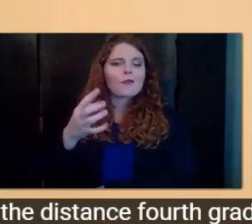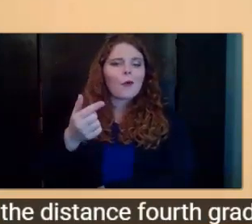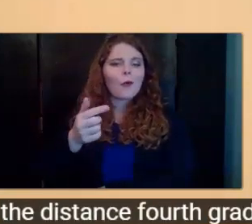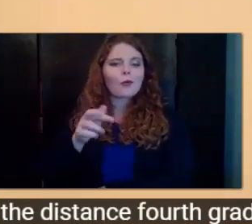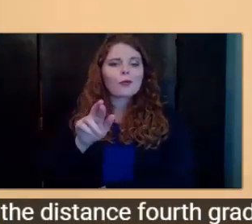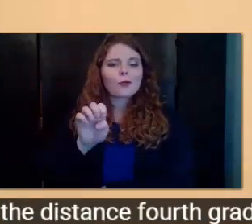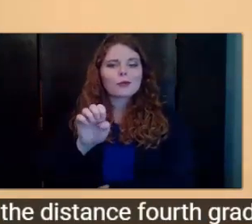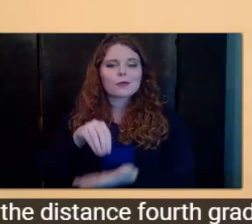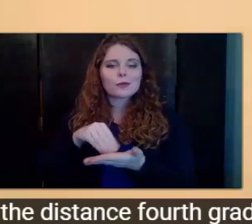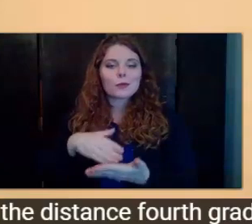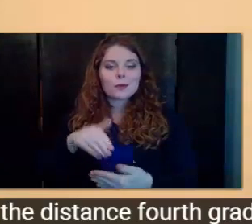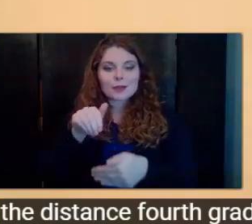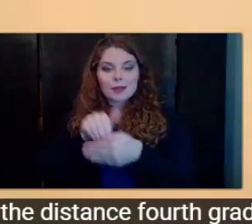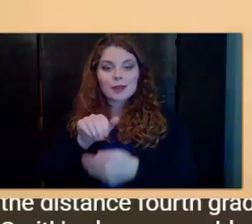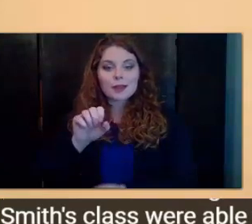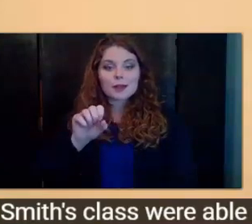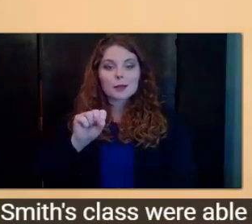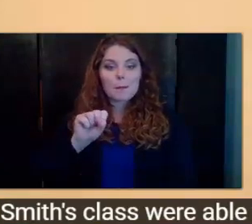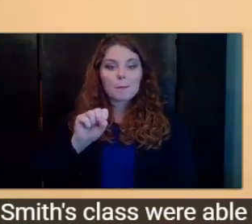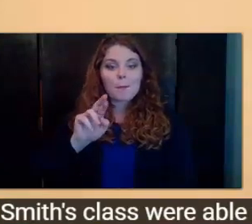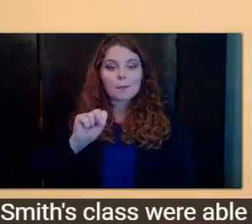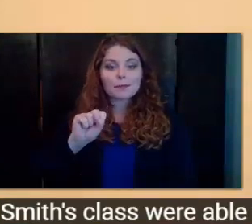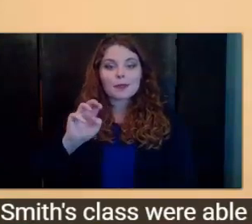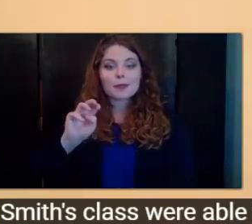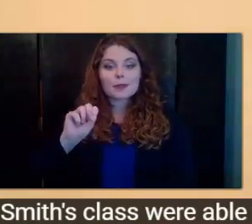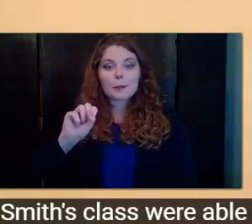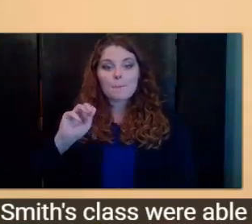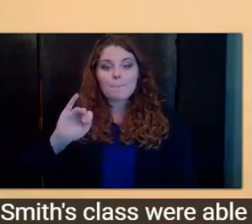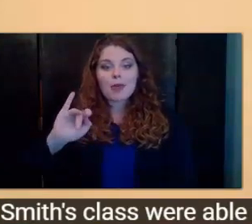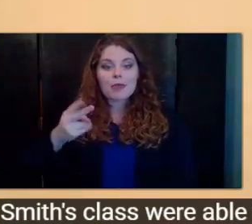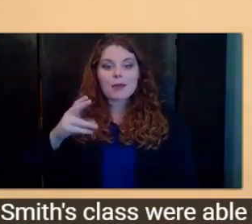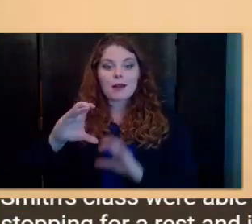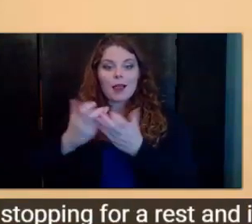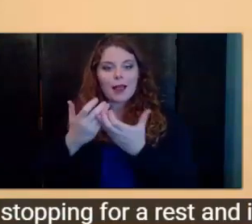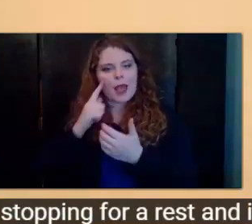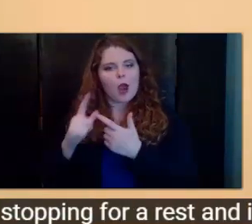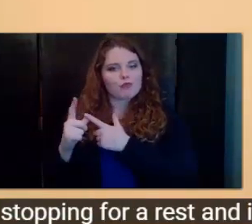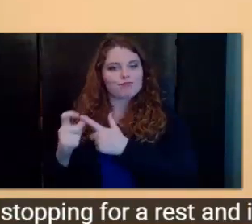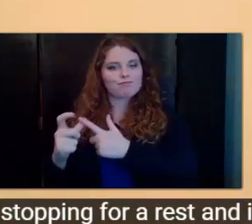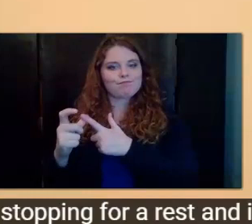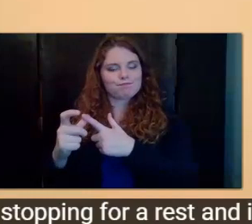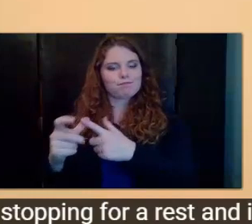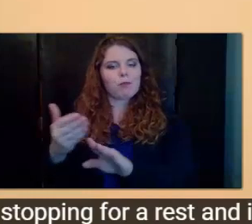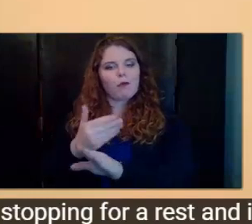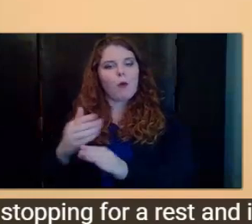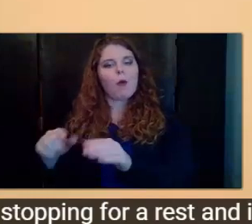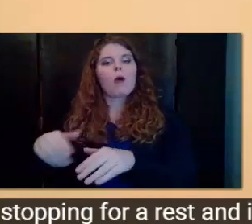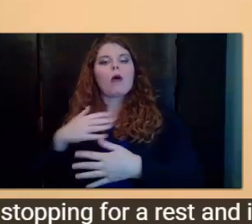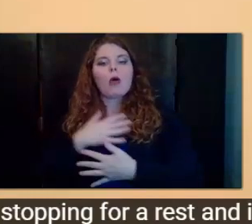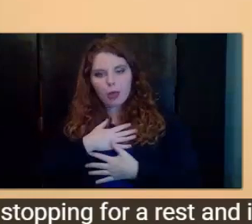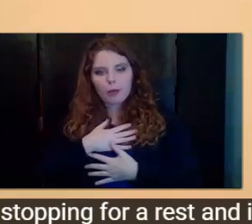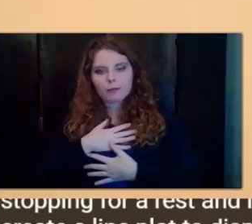Smith's class were able to run before stopping for a rest. And it asks us to create a line plot